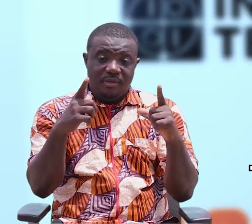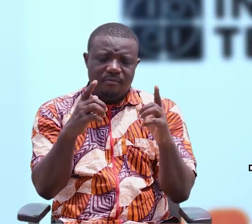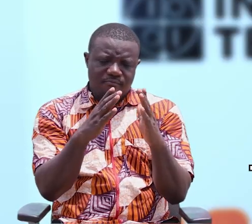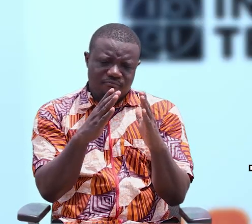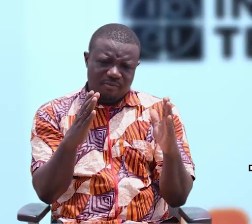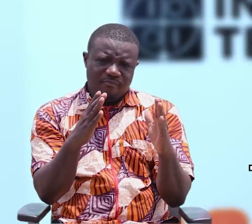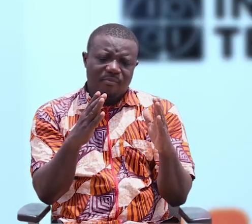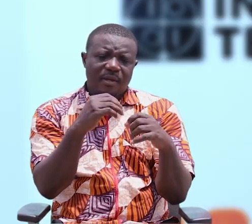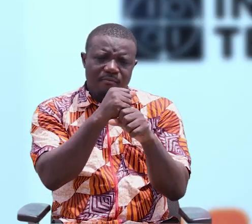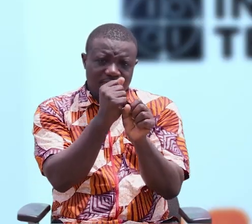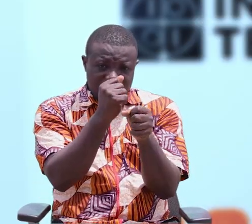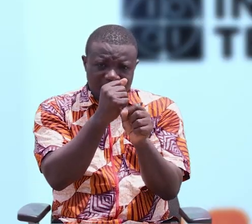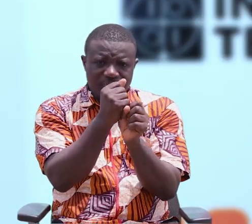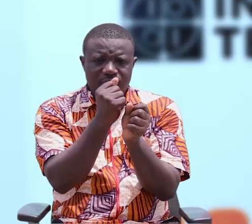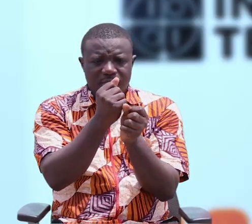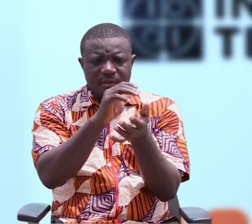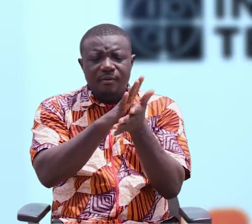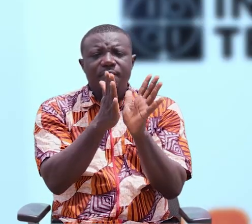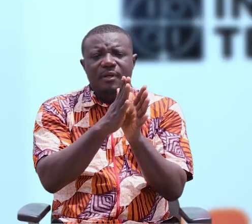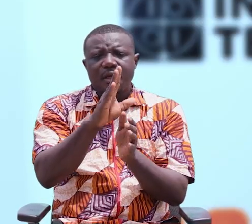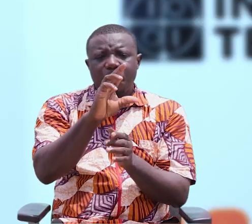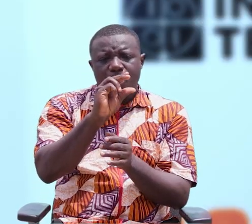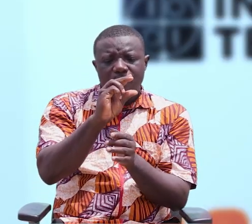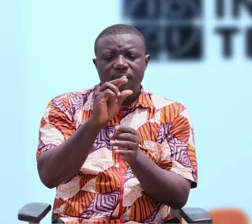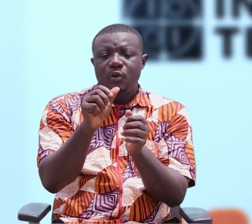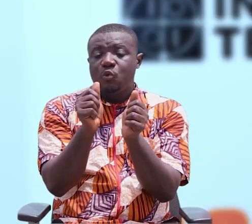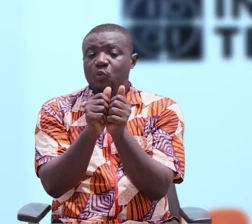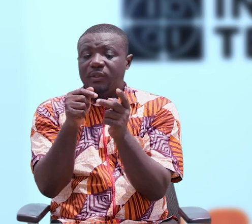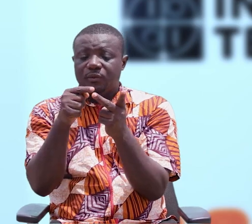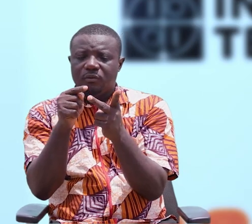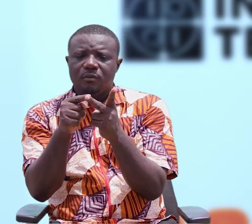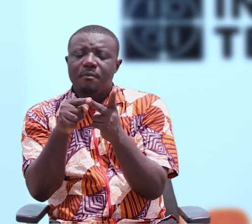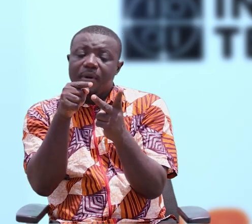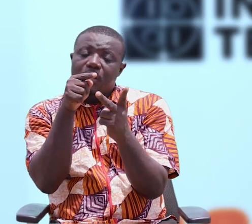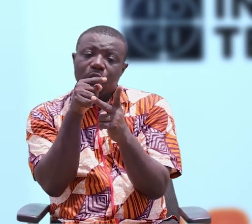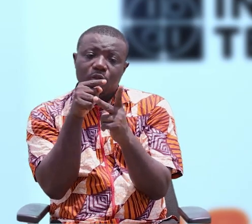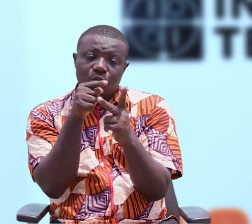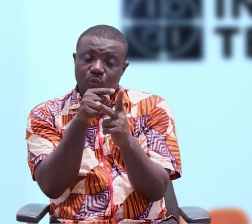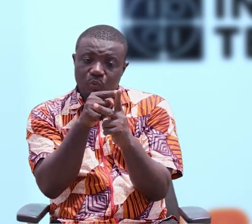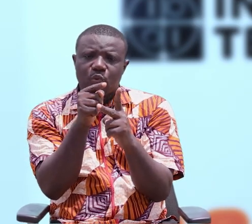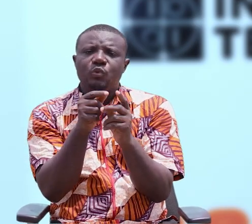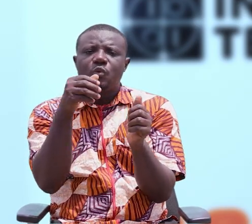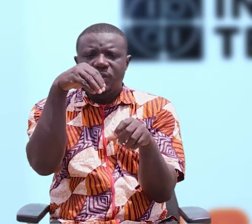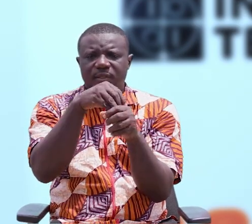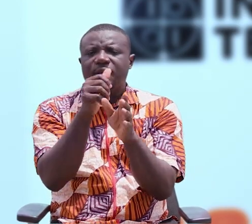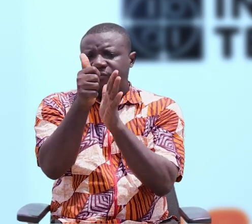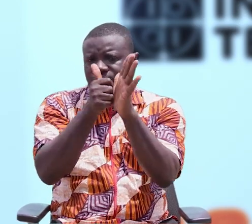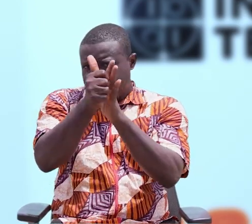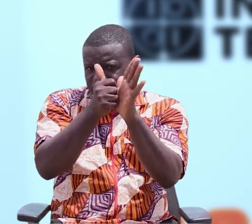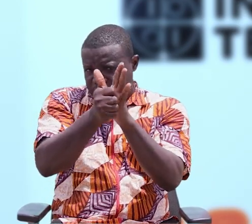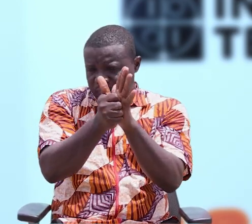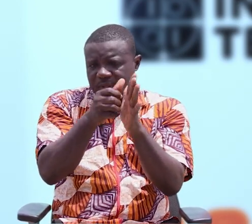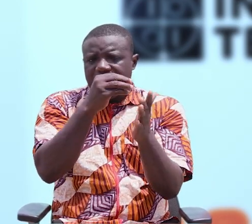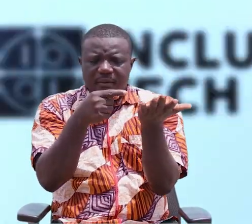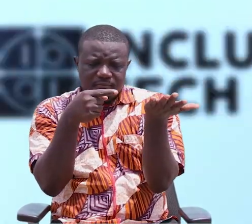is a bit bulky, which we actually improved on the phase 3. So the phase 2 comes with the camera model. It also comes with